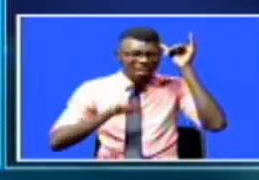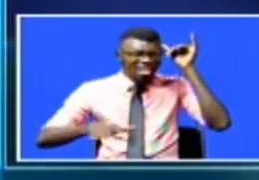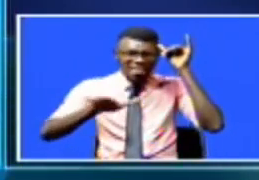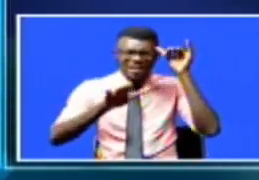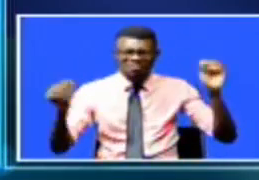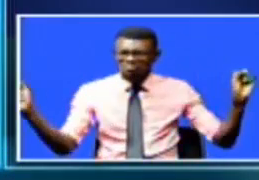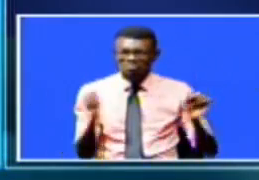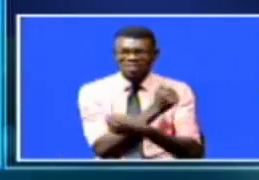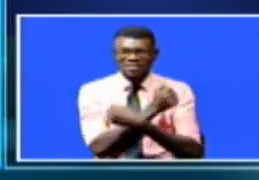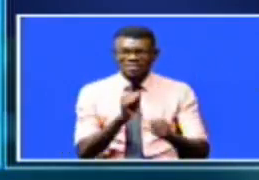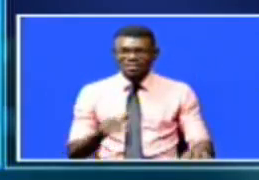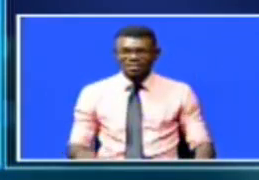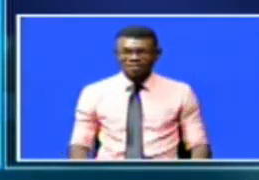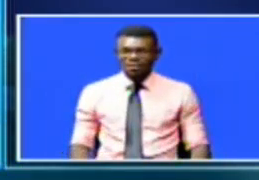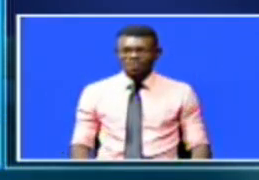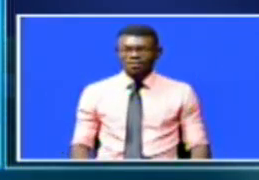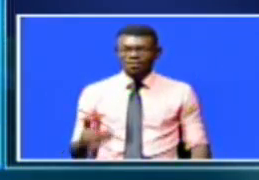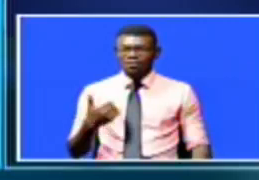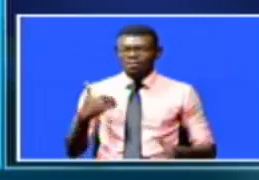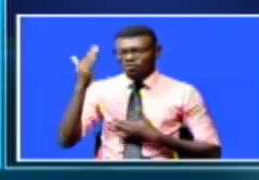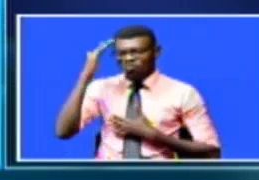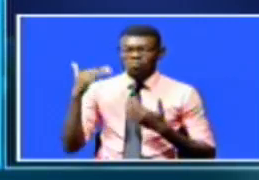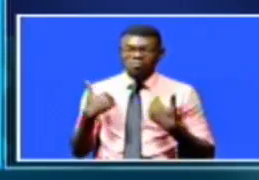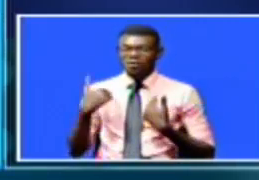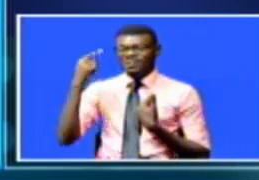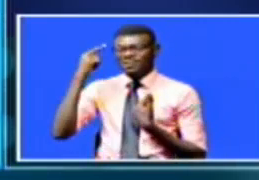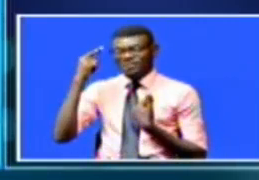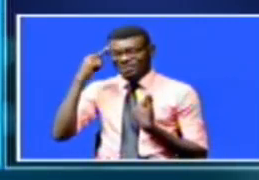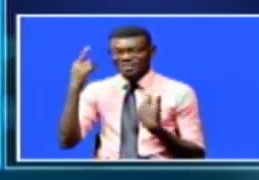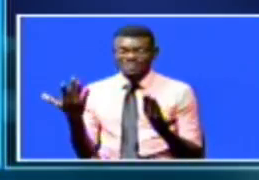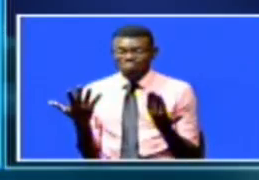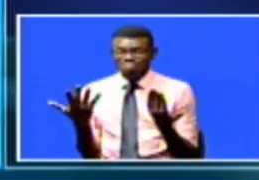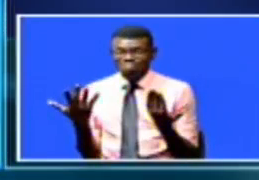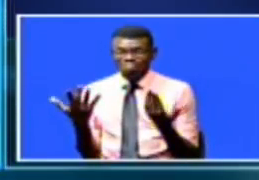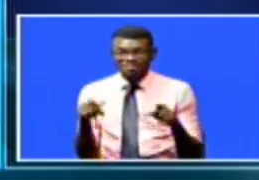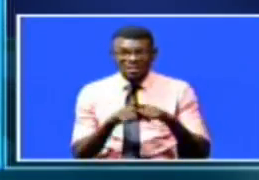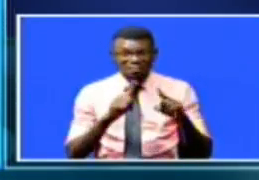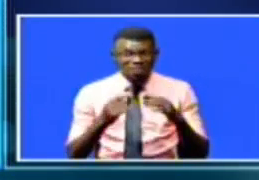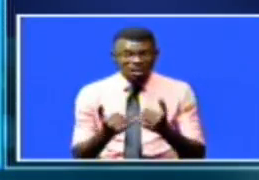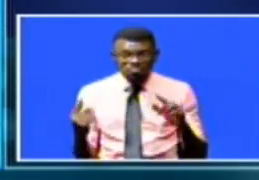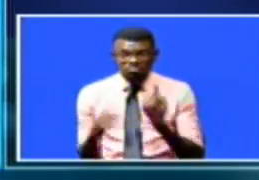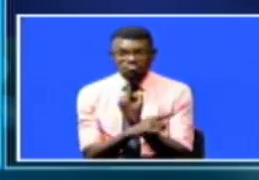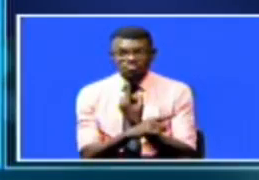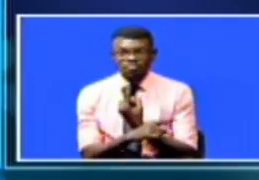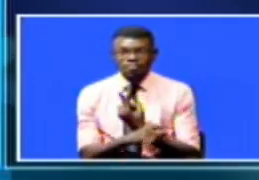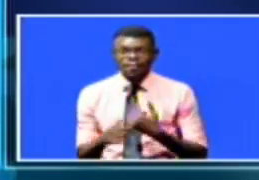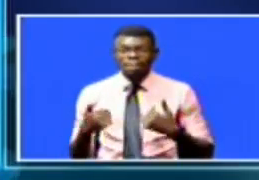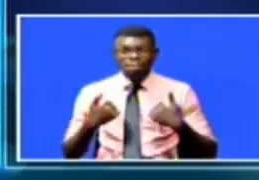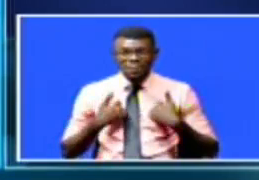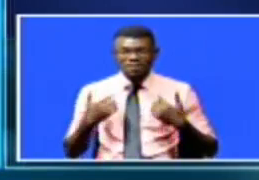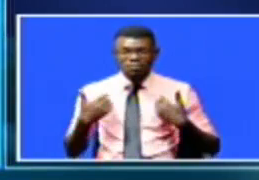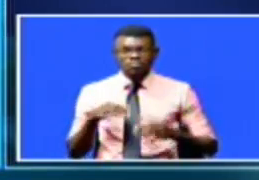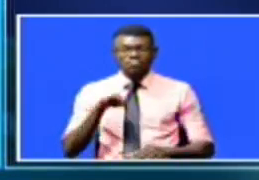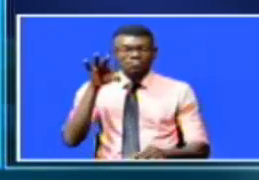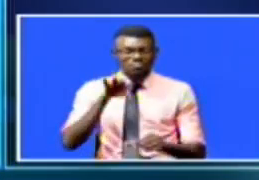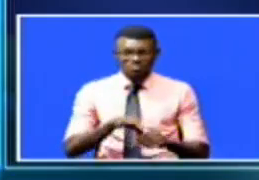yourself? I know they say karma is a bitch, but in this case, things are very different. I will tell you, I was elected. When